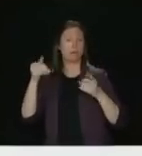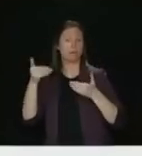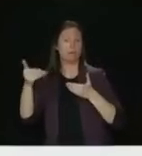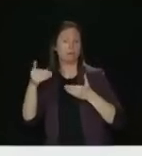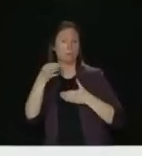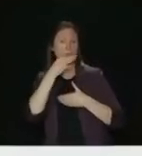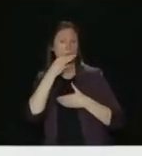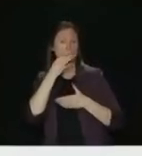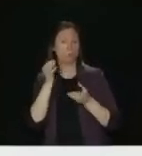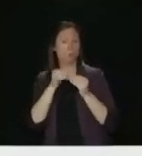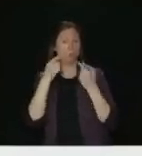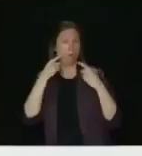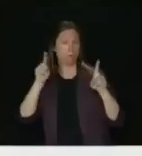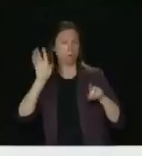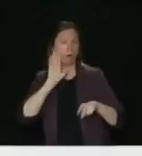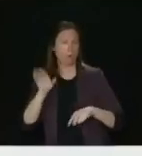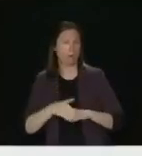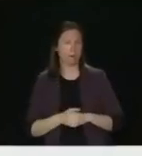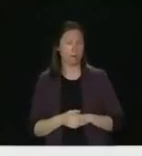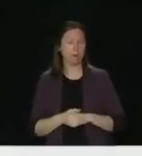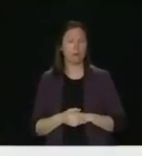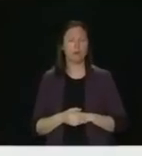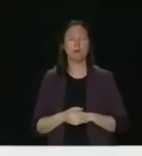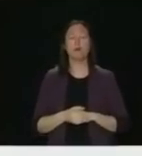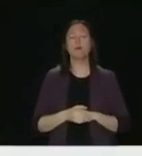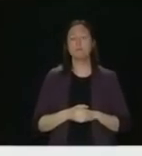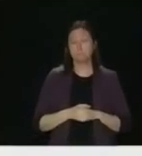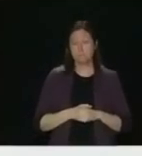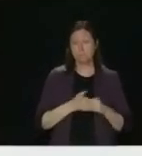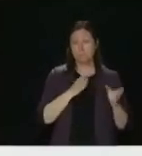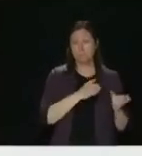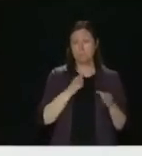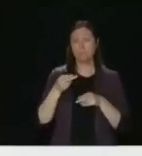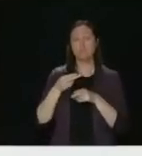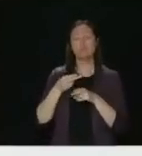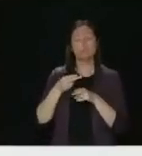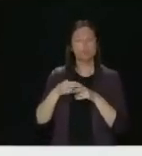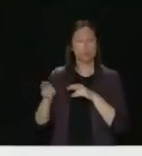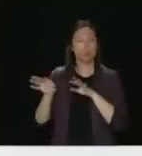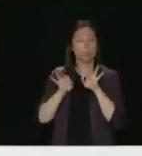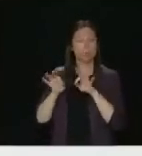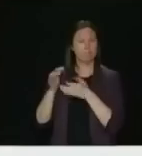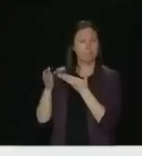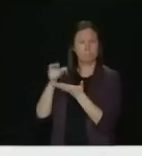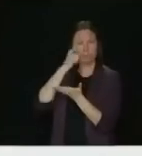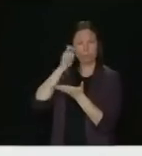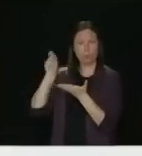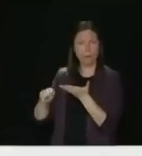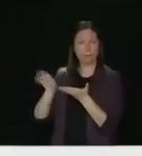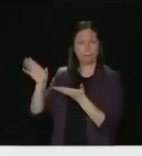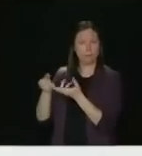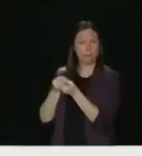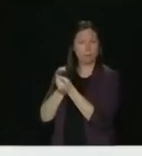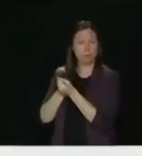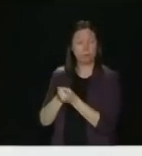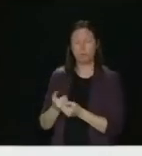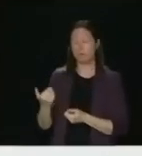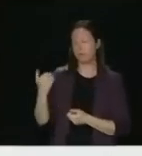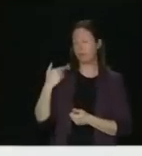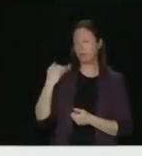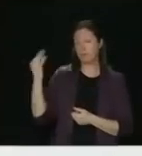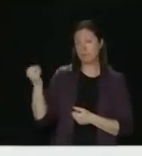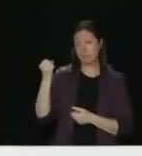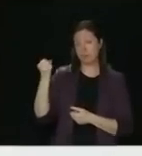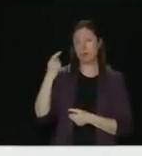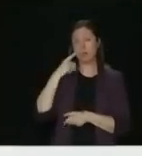the coming days. Today, I also want to speak briefly about our support for Ukraine. On Saturday,